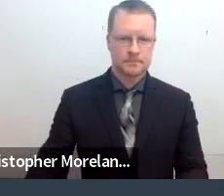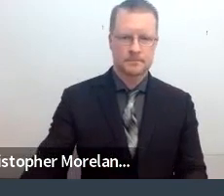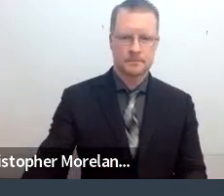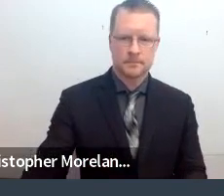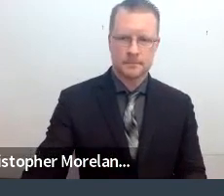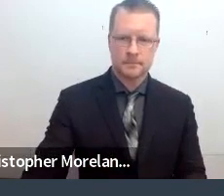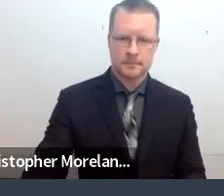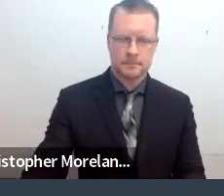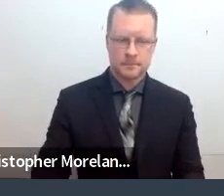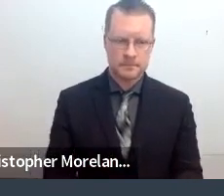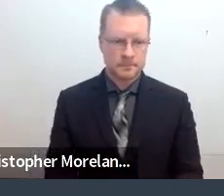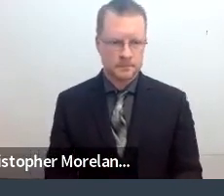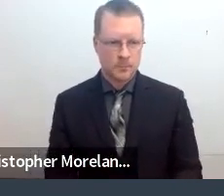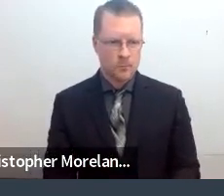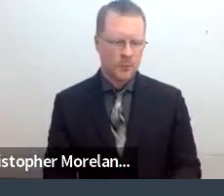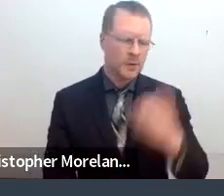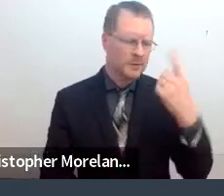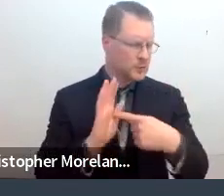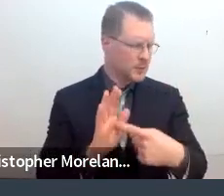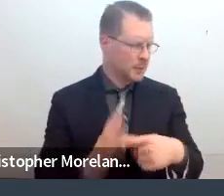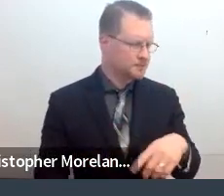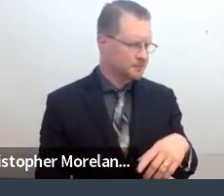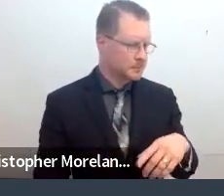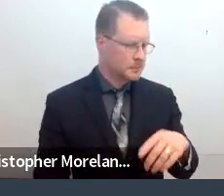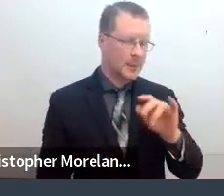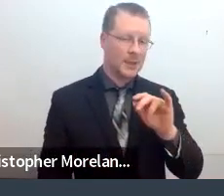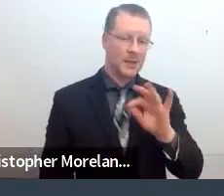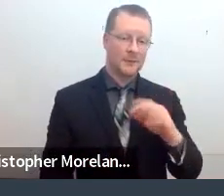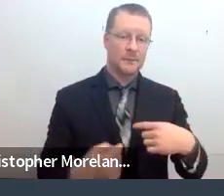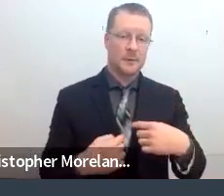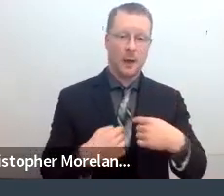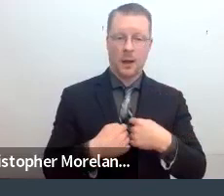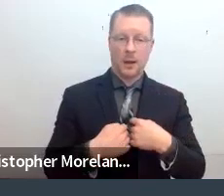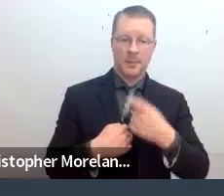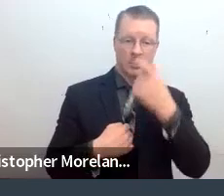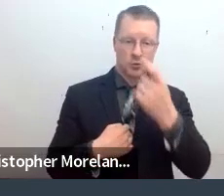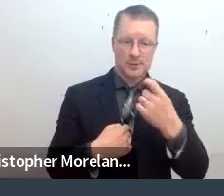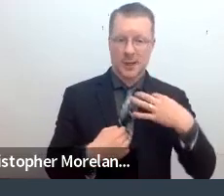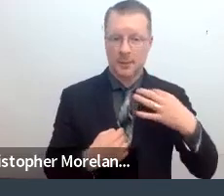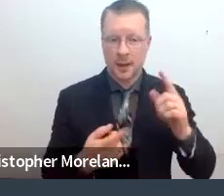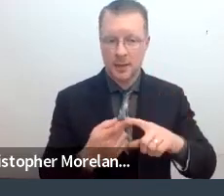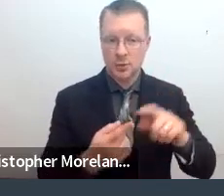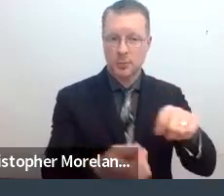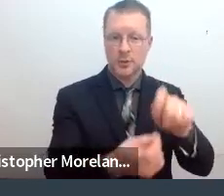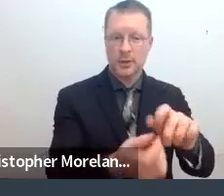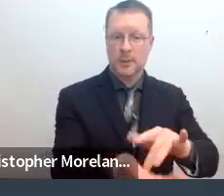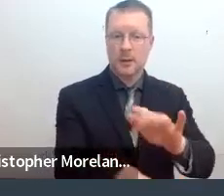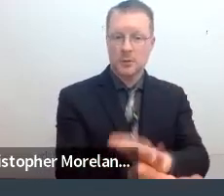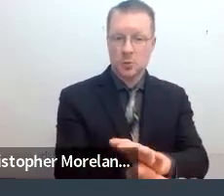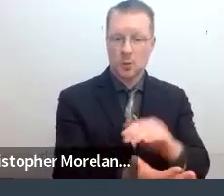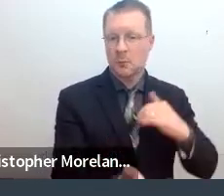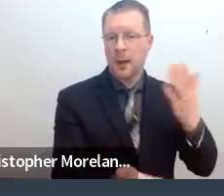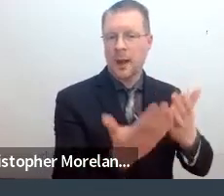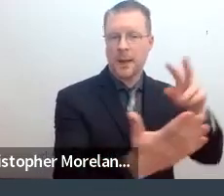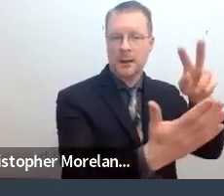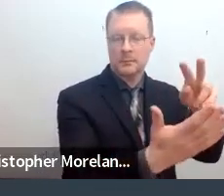we need to align our public-facing materials with institutional practices. So for example, if I am interested